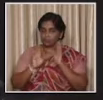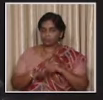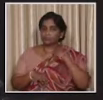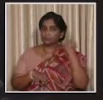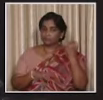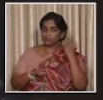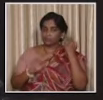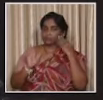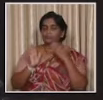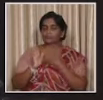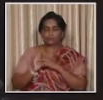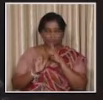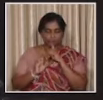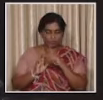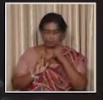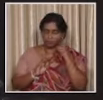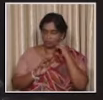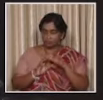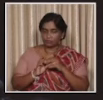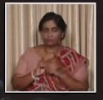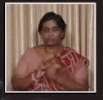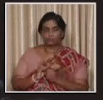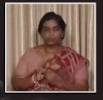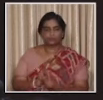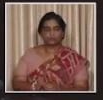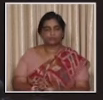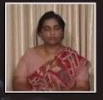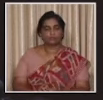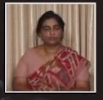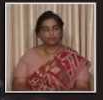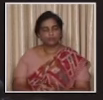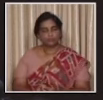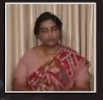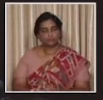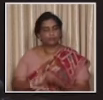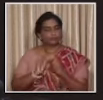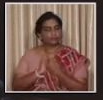Ratnayake. Garu Kathanayake Thumani.